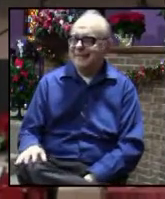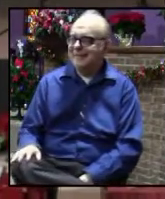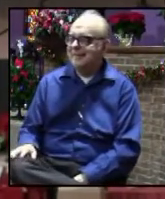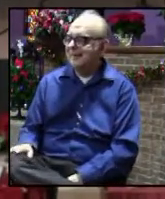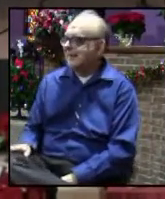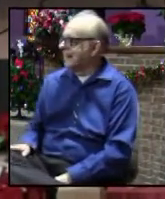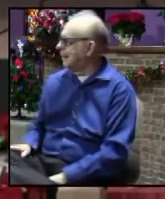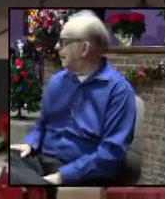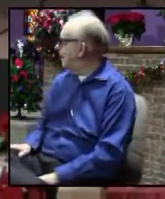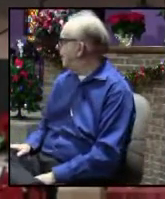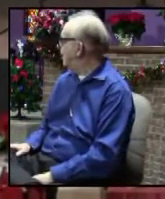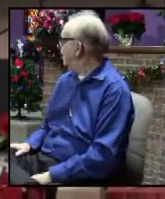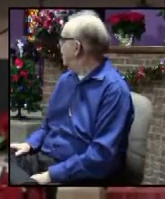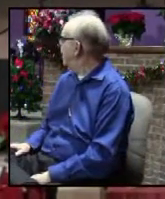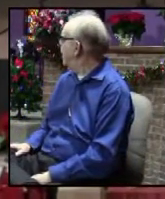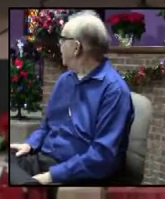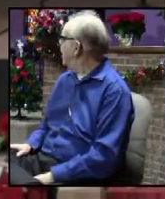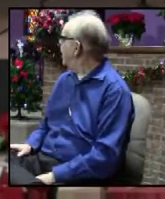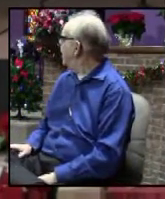Ready? We're done.